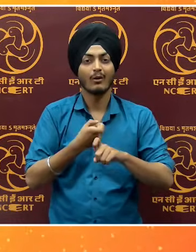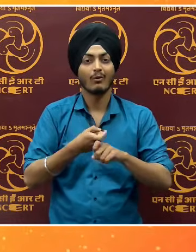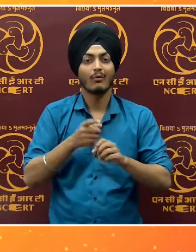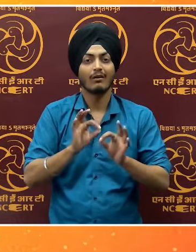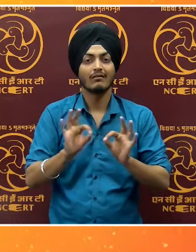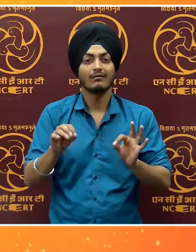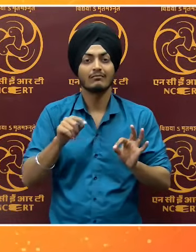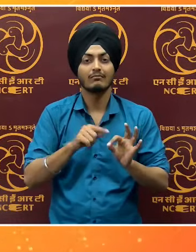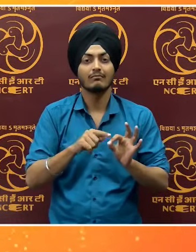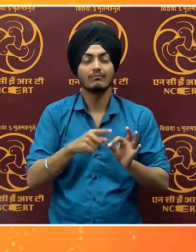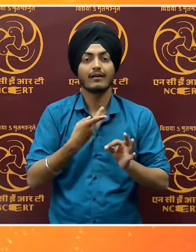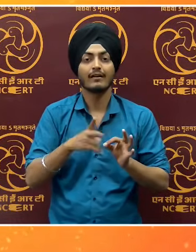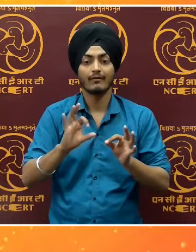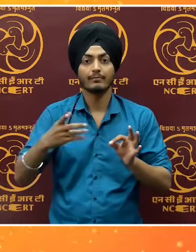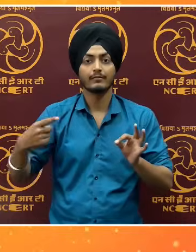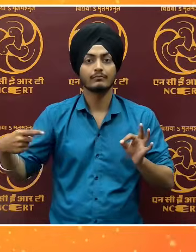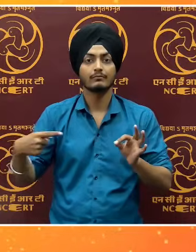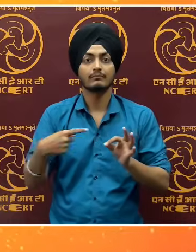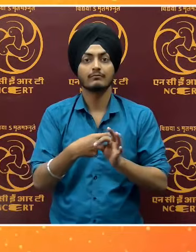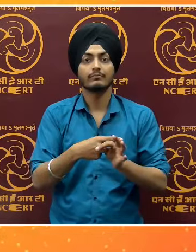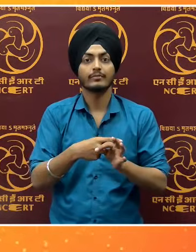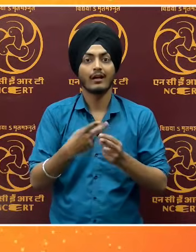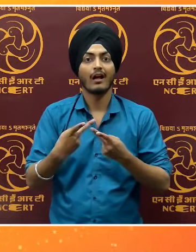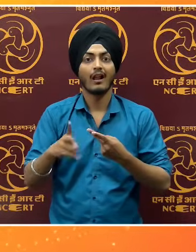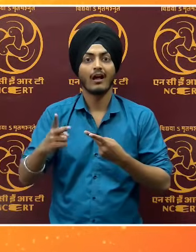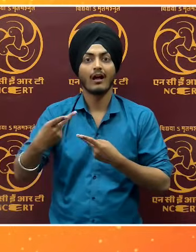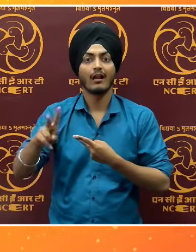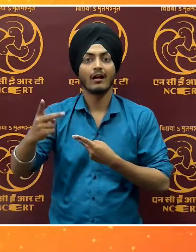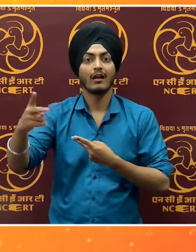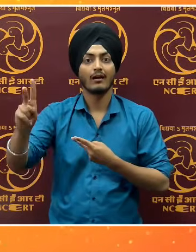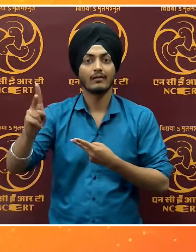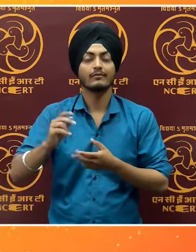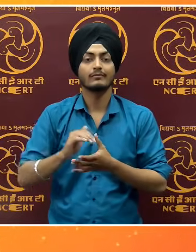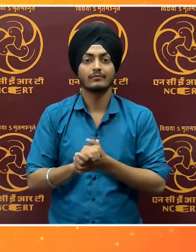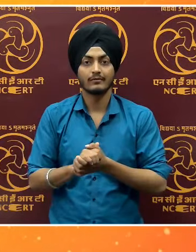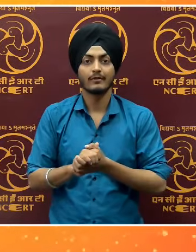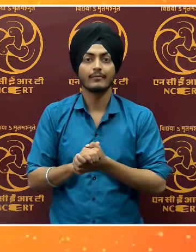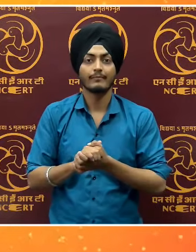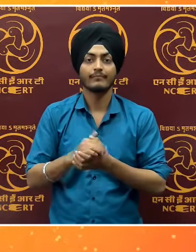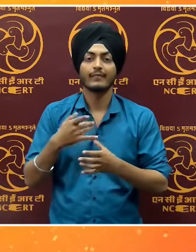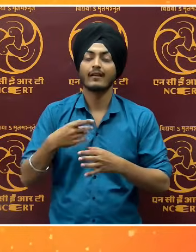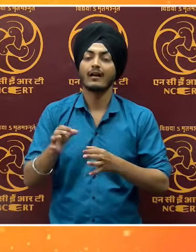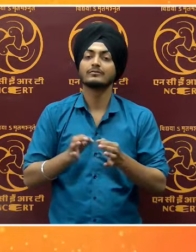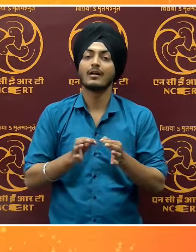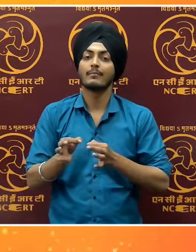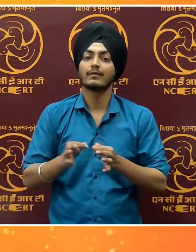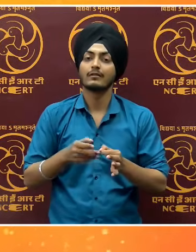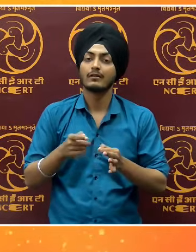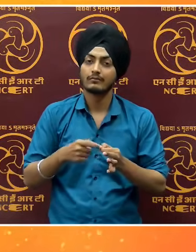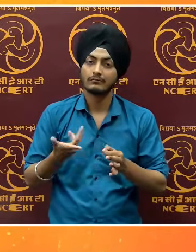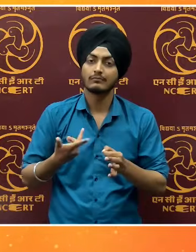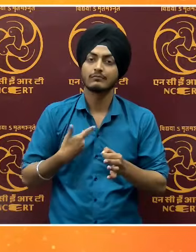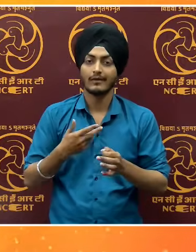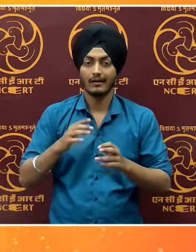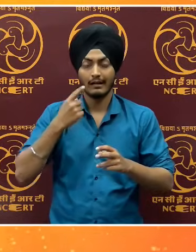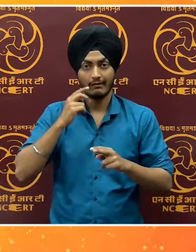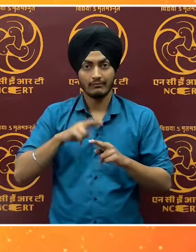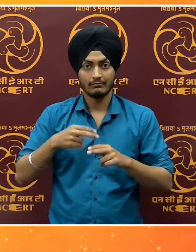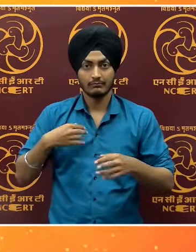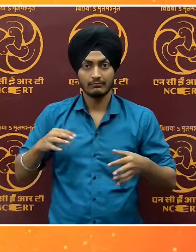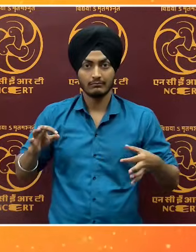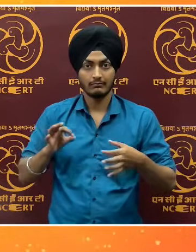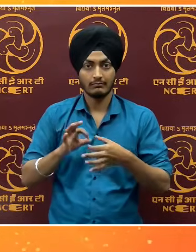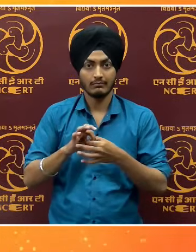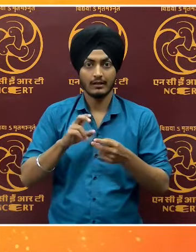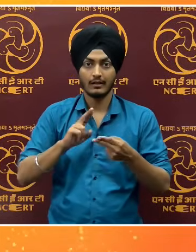allow different current in different material. For example, when I connect nichrome